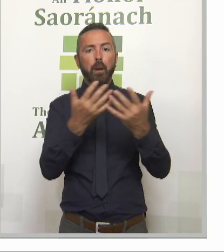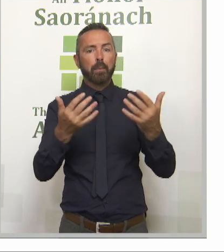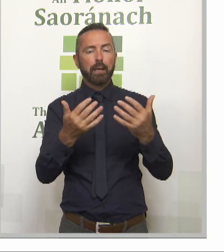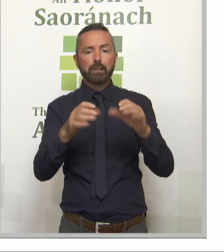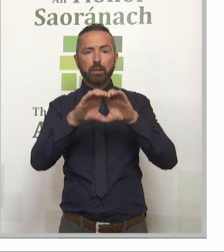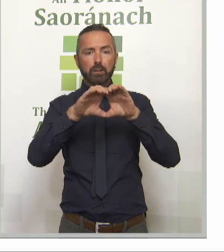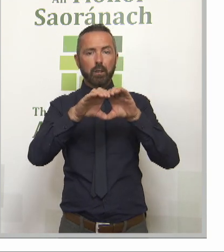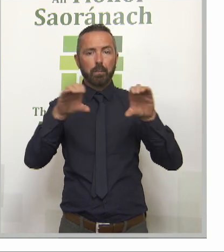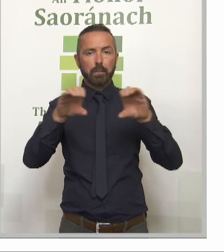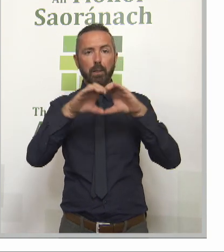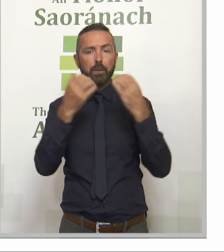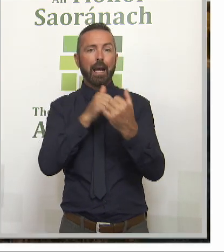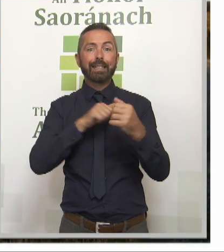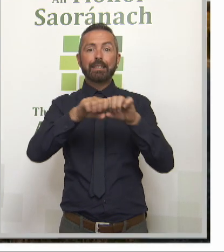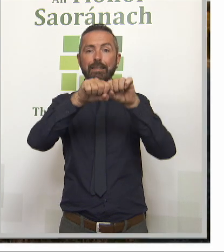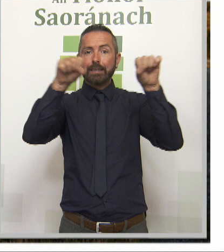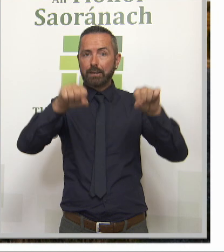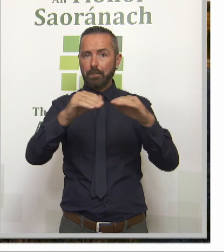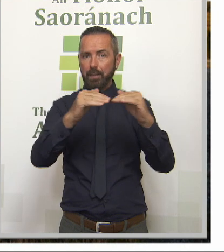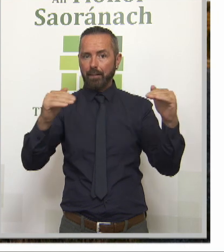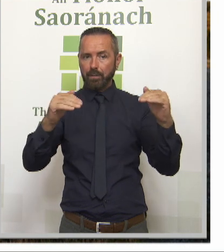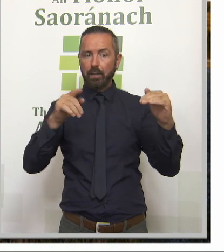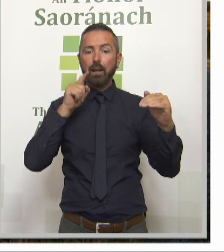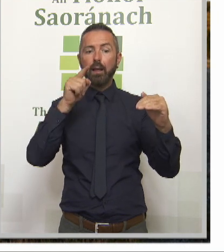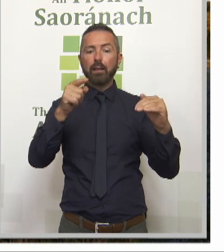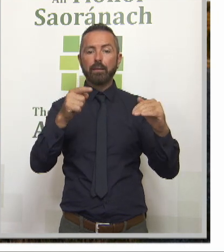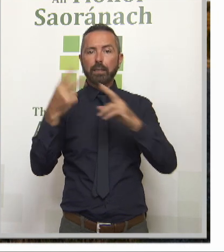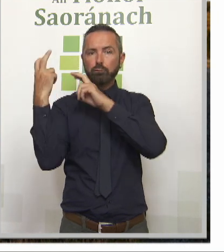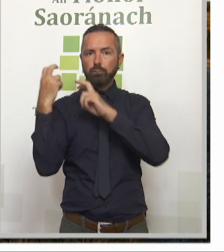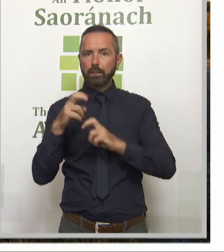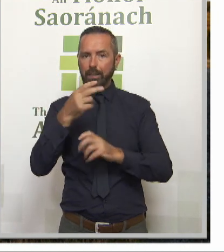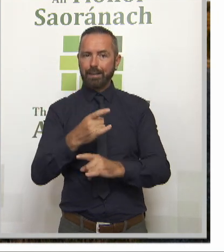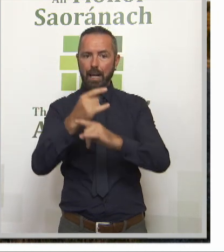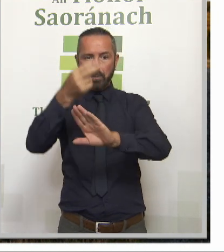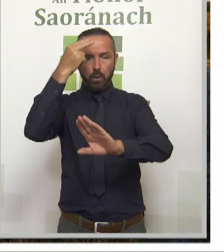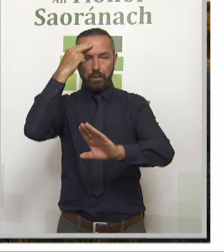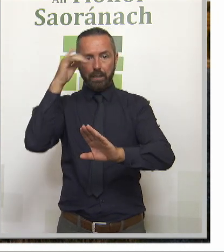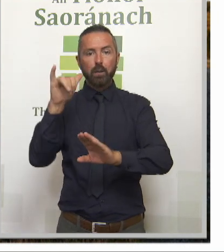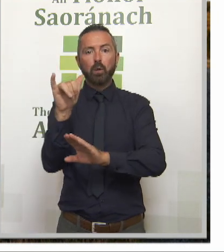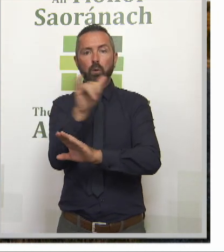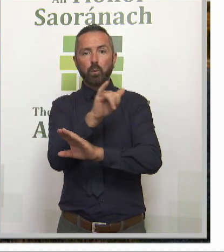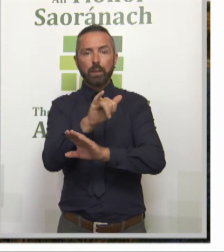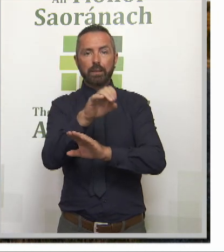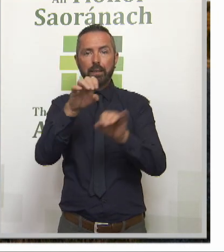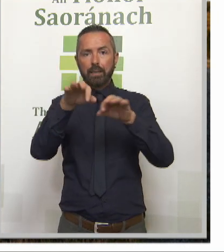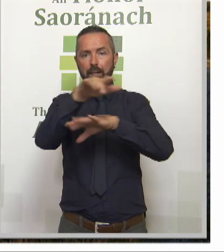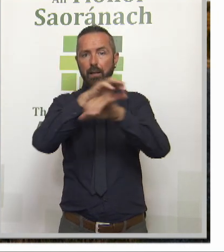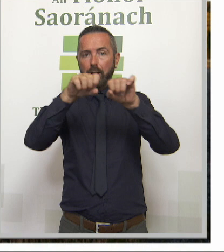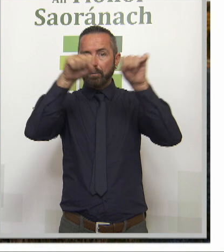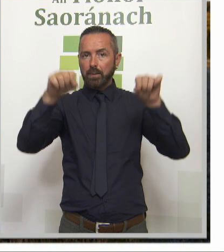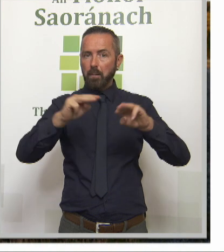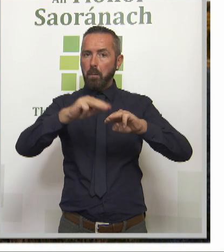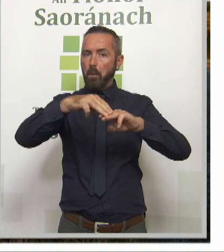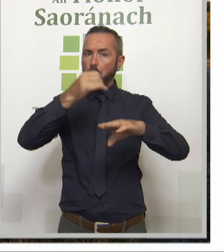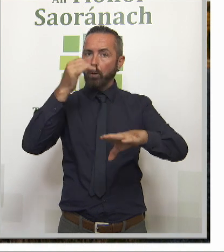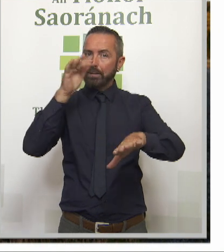level. And that research can help us understand which species, habitats, and ecosystems are most